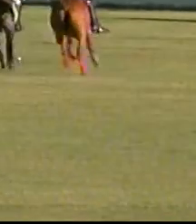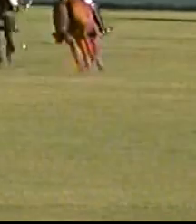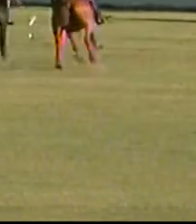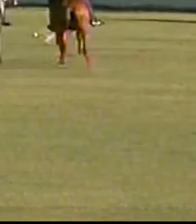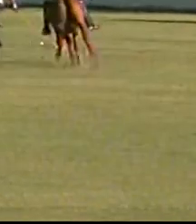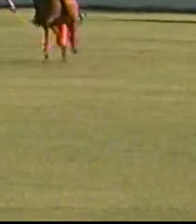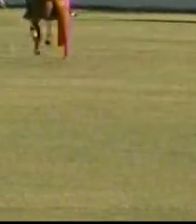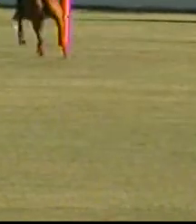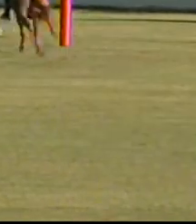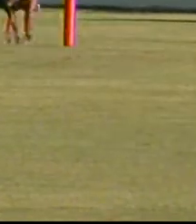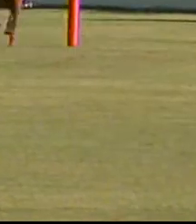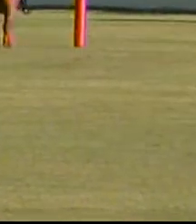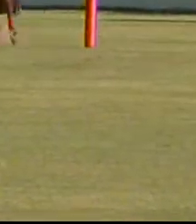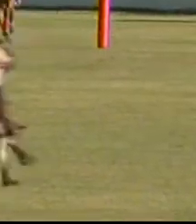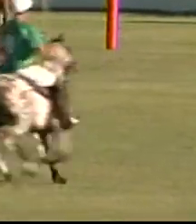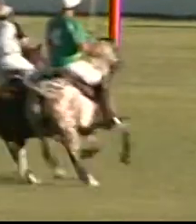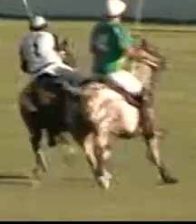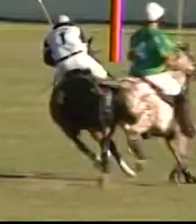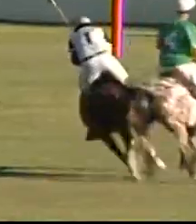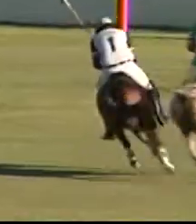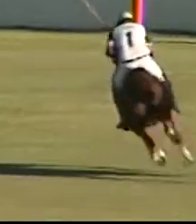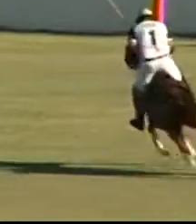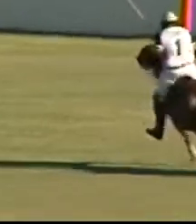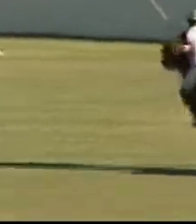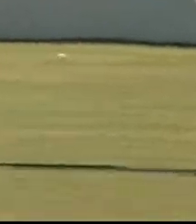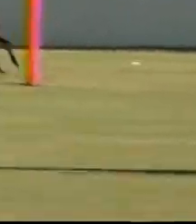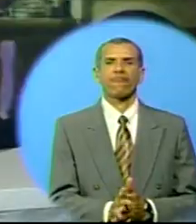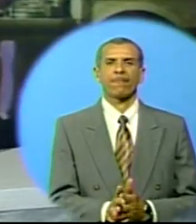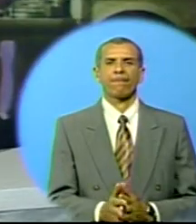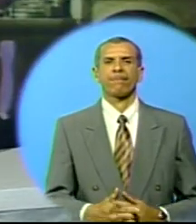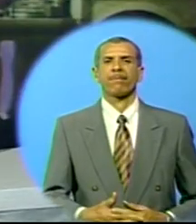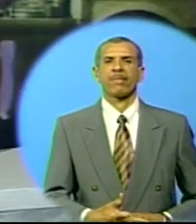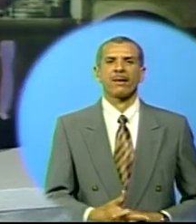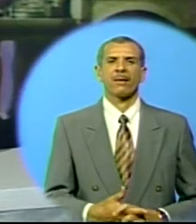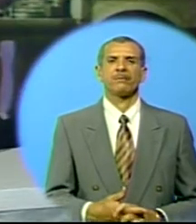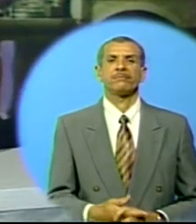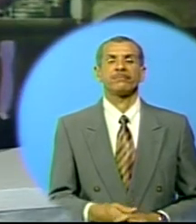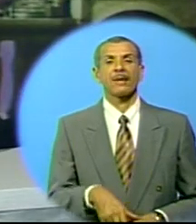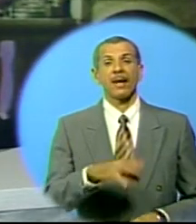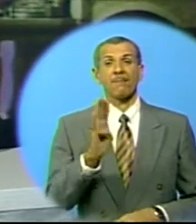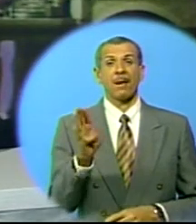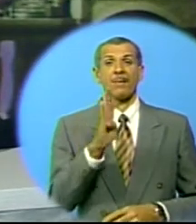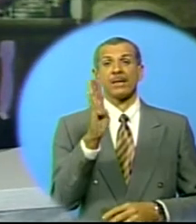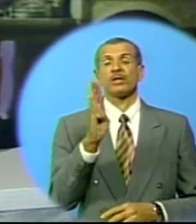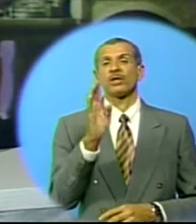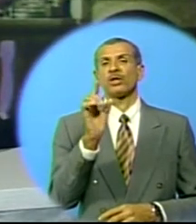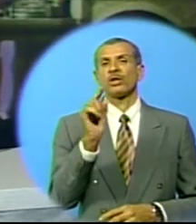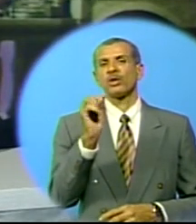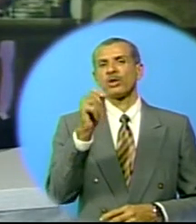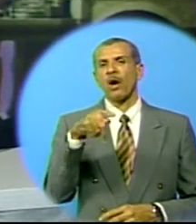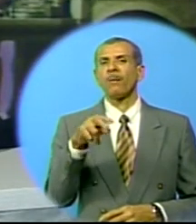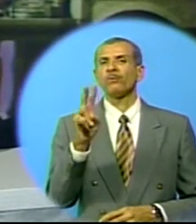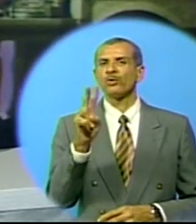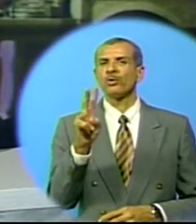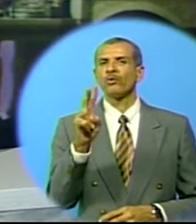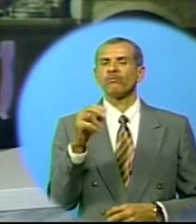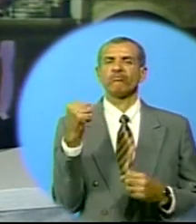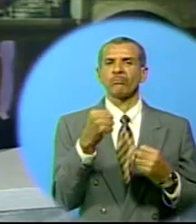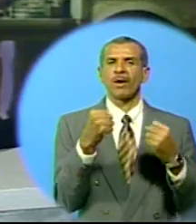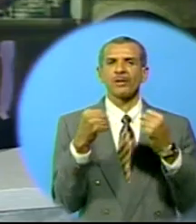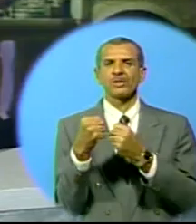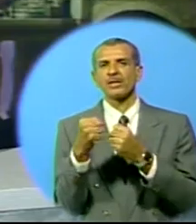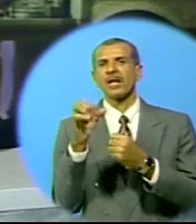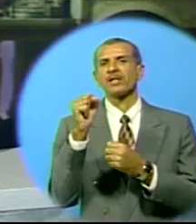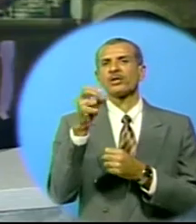win the final. Marcia Boyce, CBC Sports. Barbados' top 2 local boxers, Sean Cox